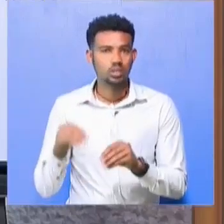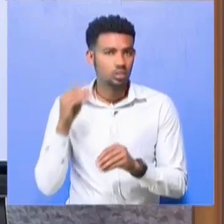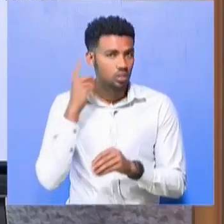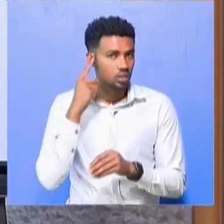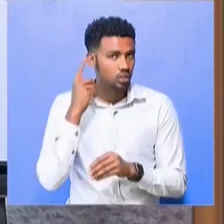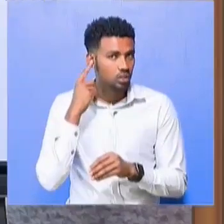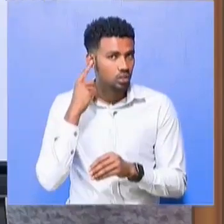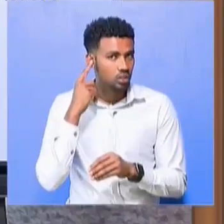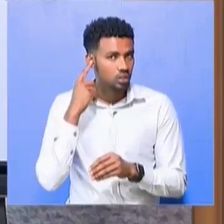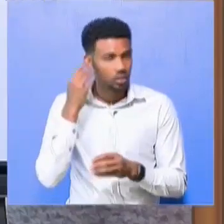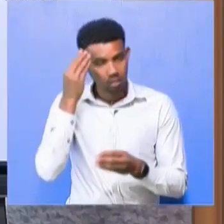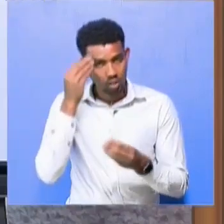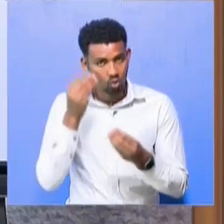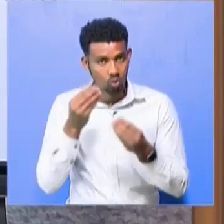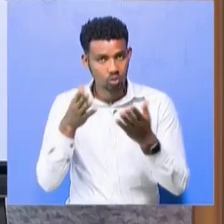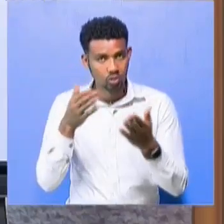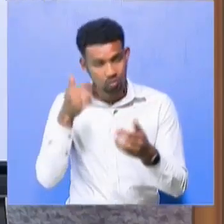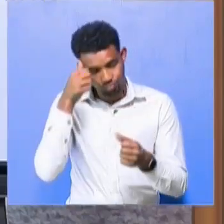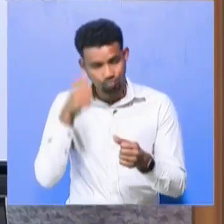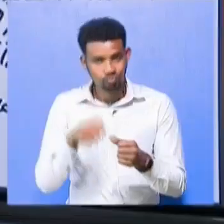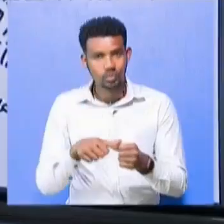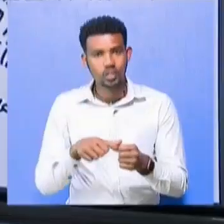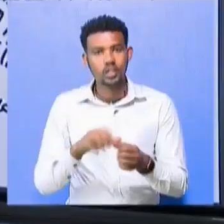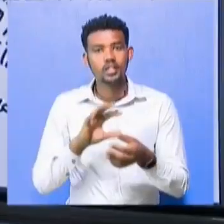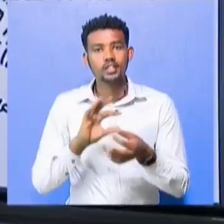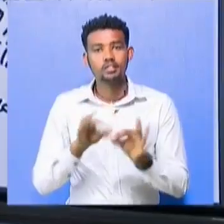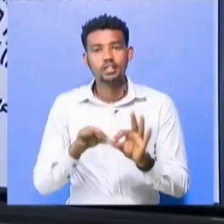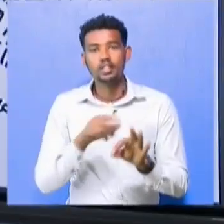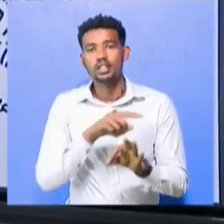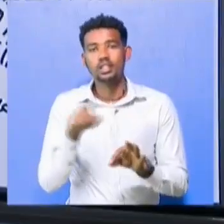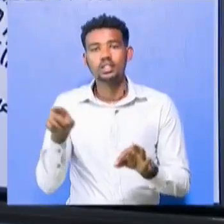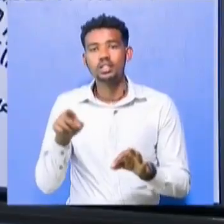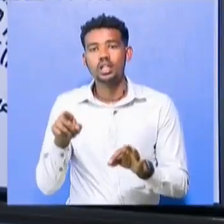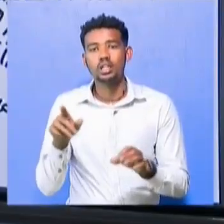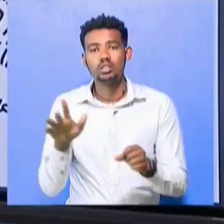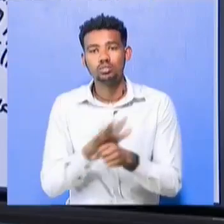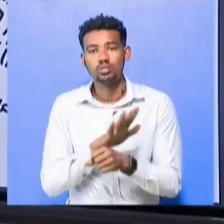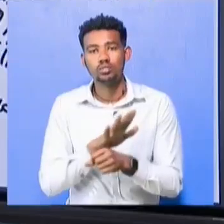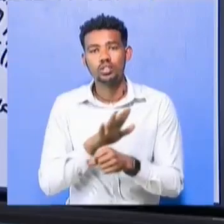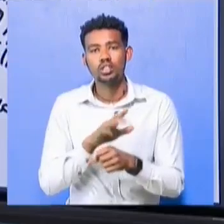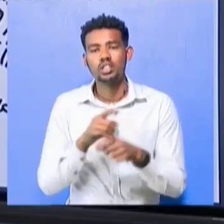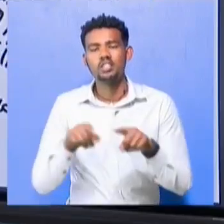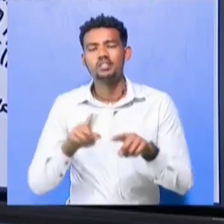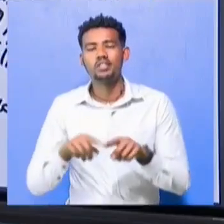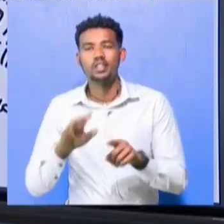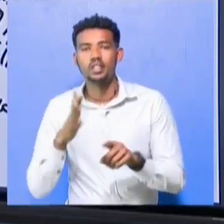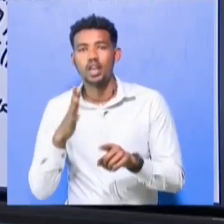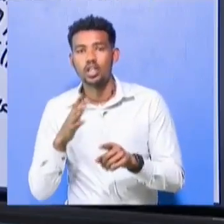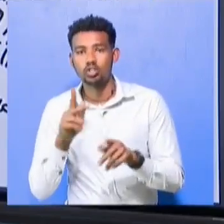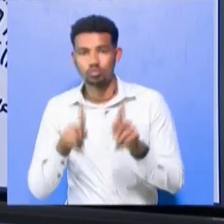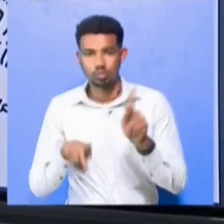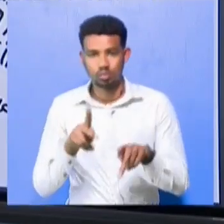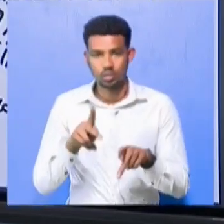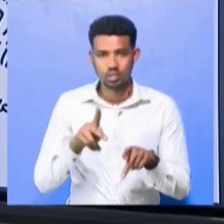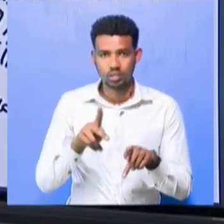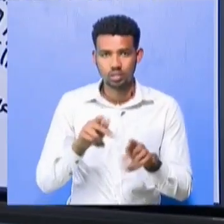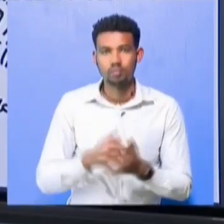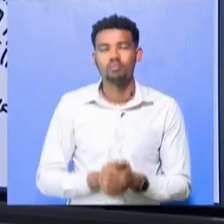the notice. What were they doing? Definitely, there are different kinds of people who concerned